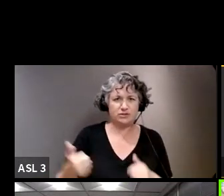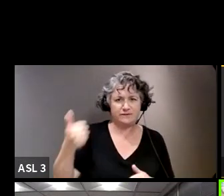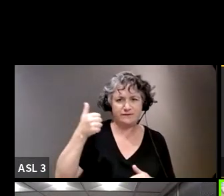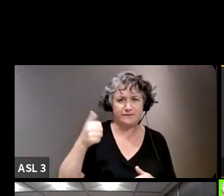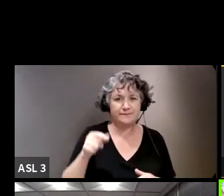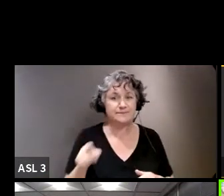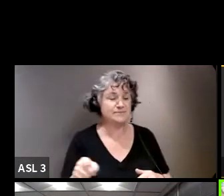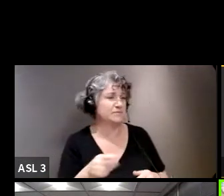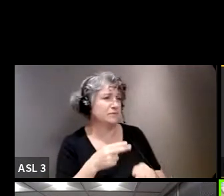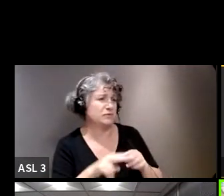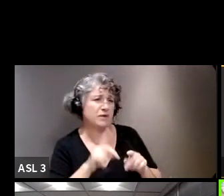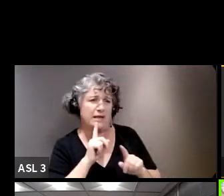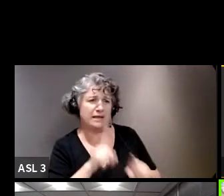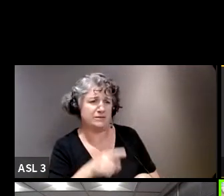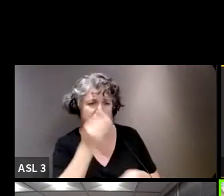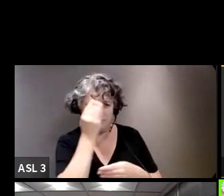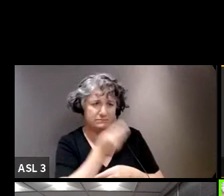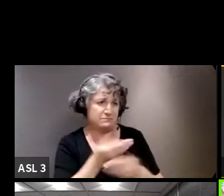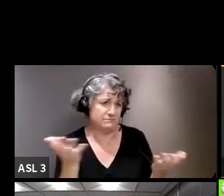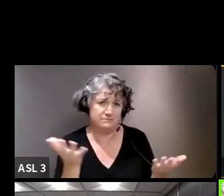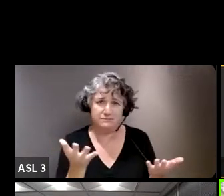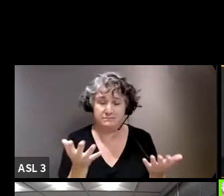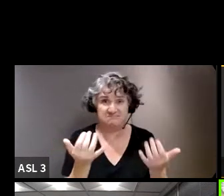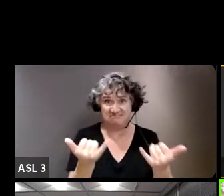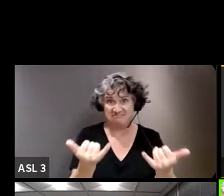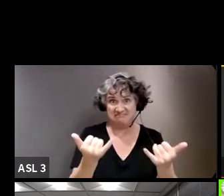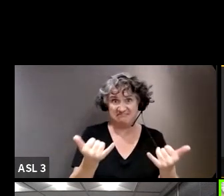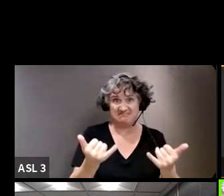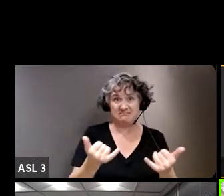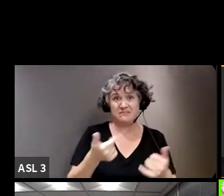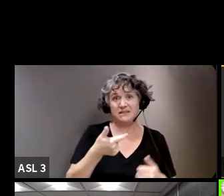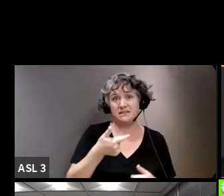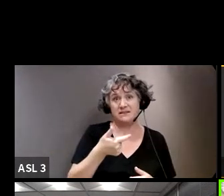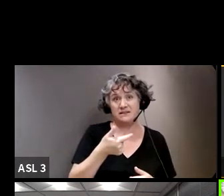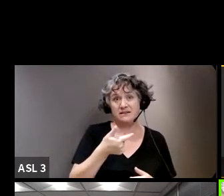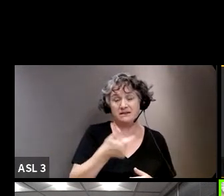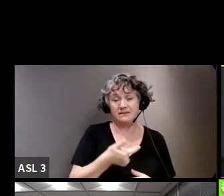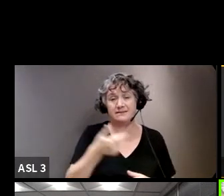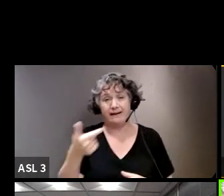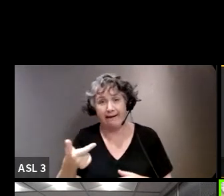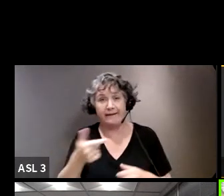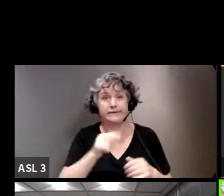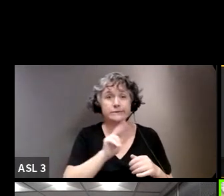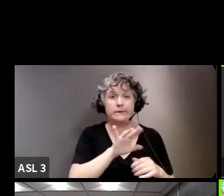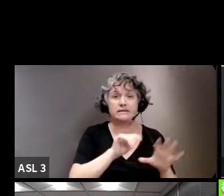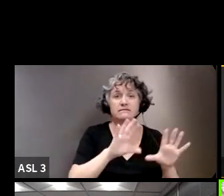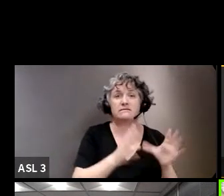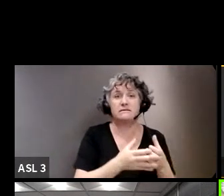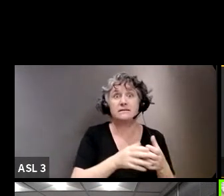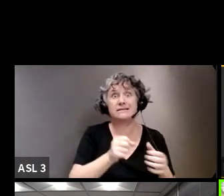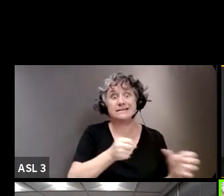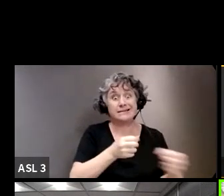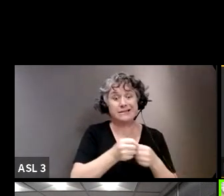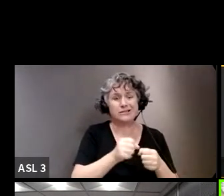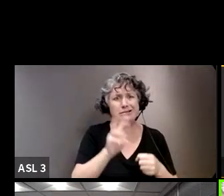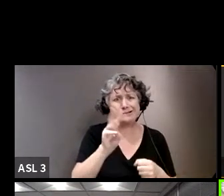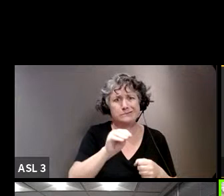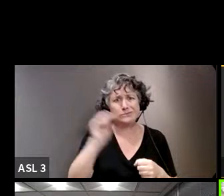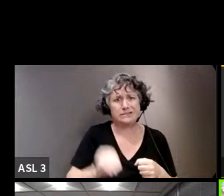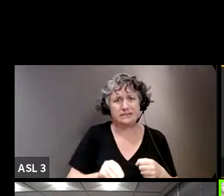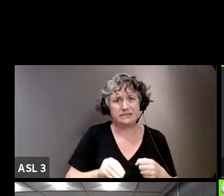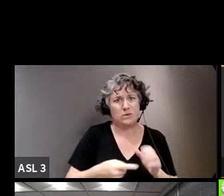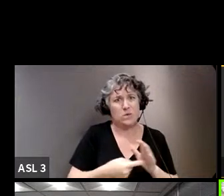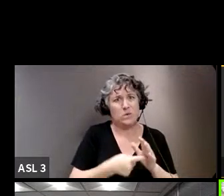very short answer i will give you right now the uh guns and gangs unity is at is 60 staffed so you can't imagine with